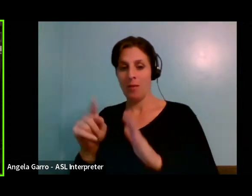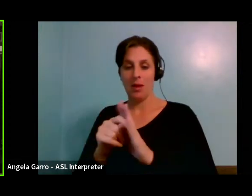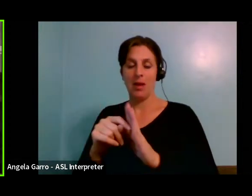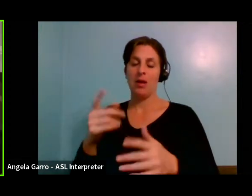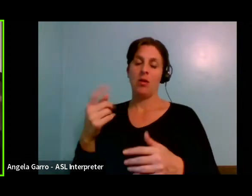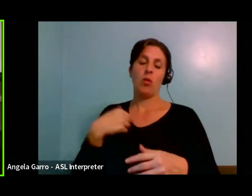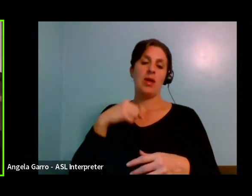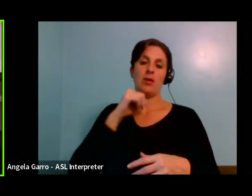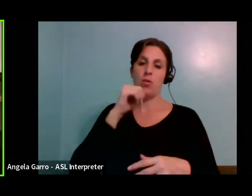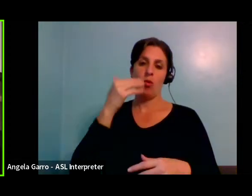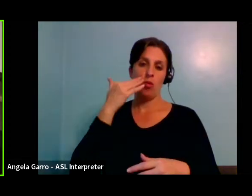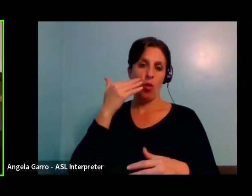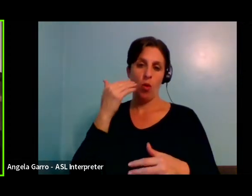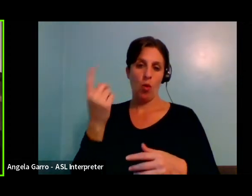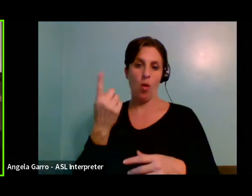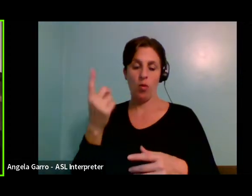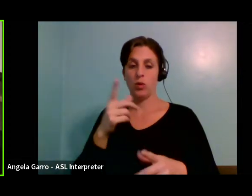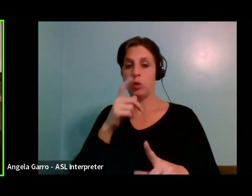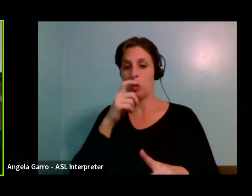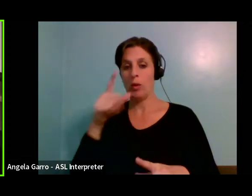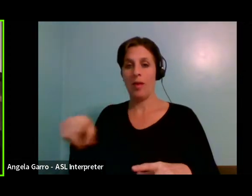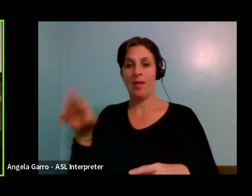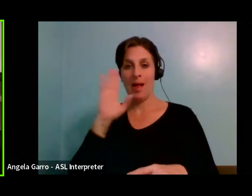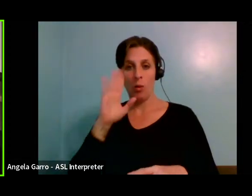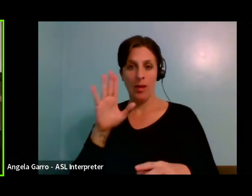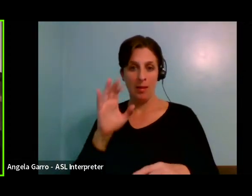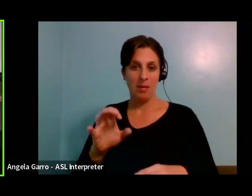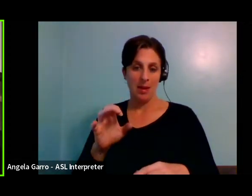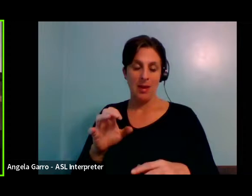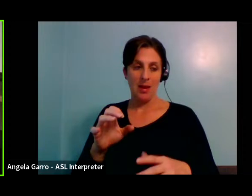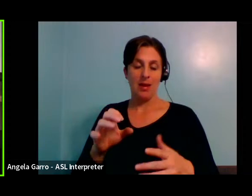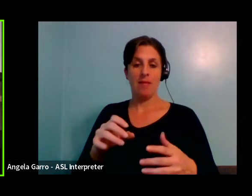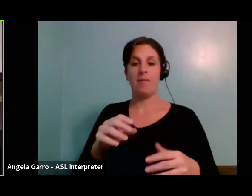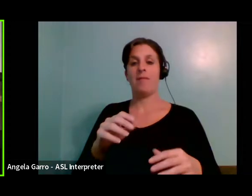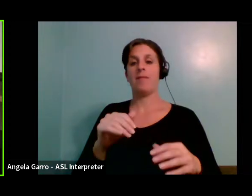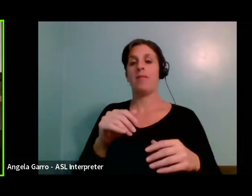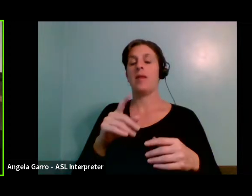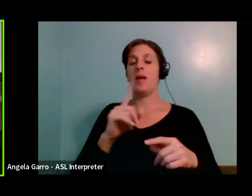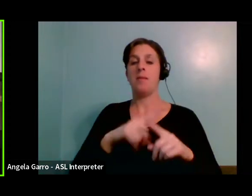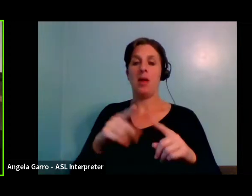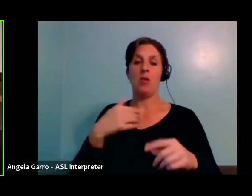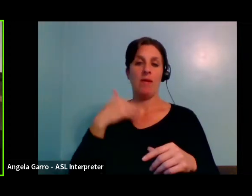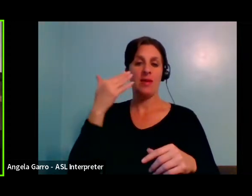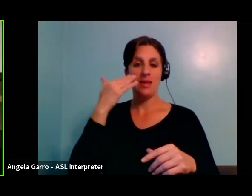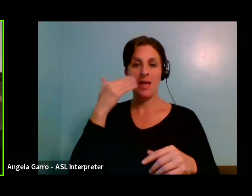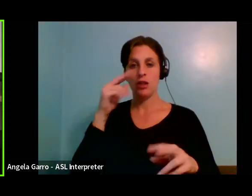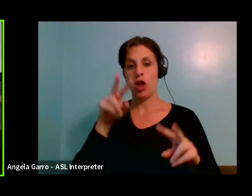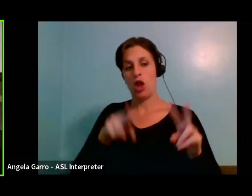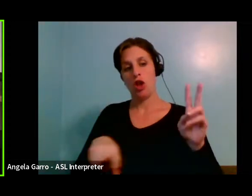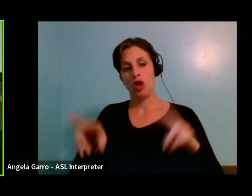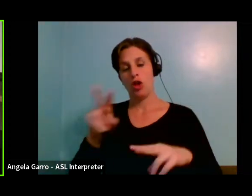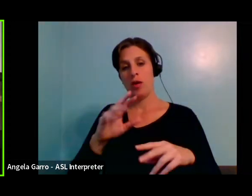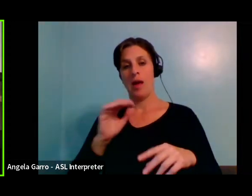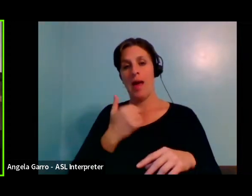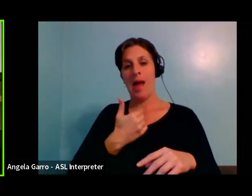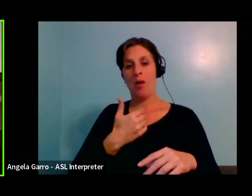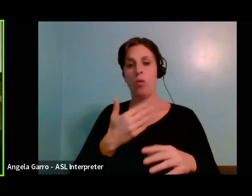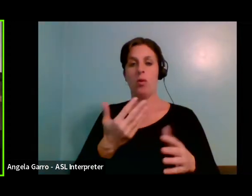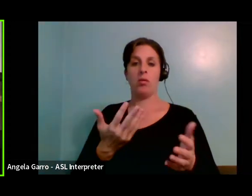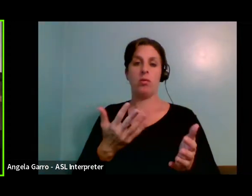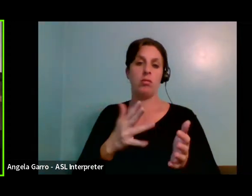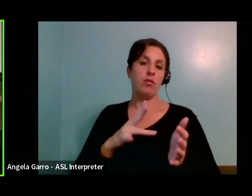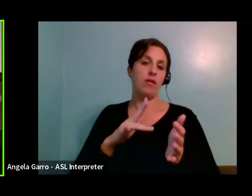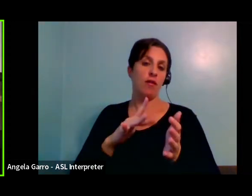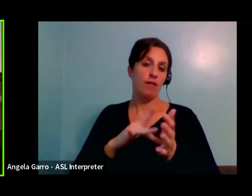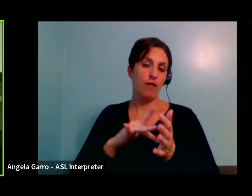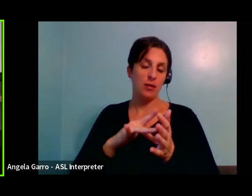know who the student athletes are going to be Yeah, at that's times, true. but we have a sense in looking at our freshman athletes this year, moving on to next